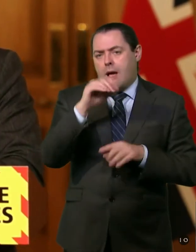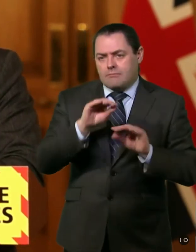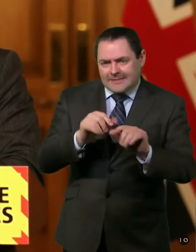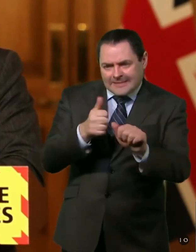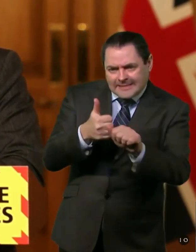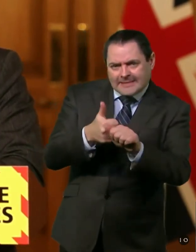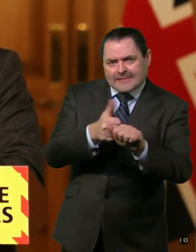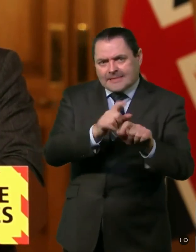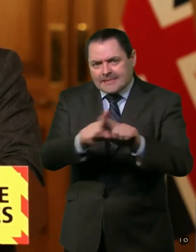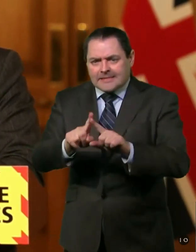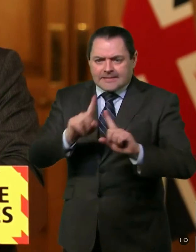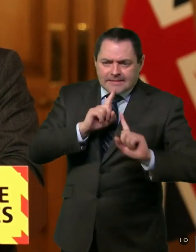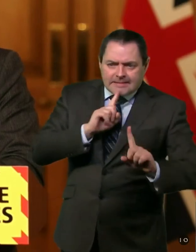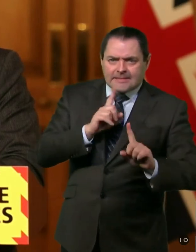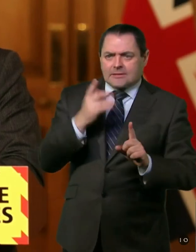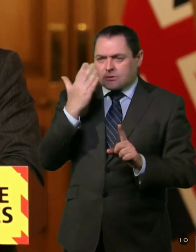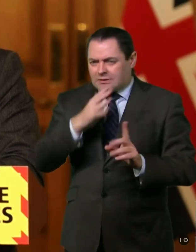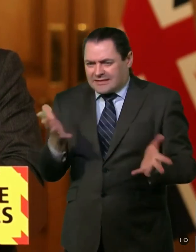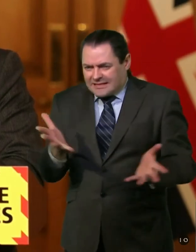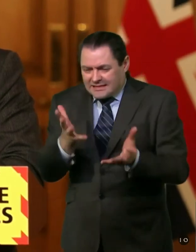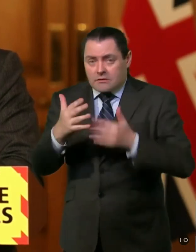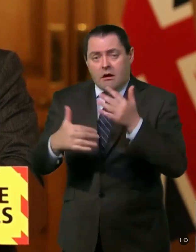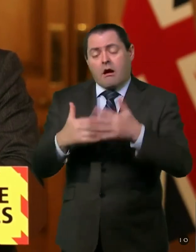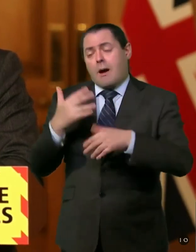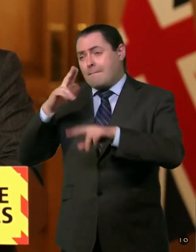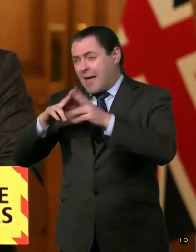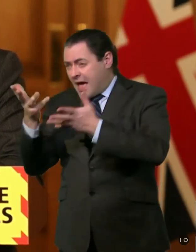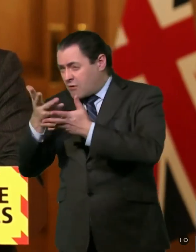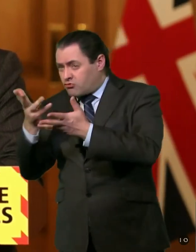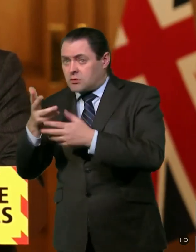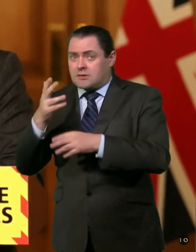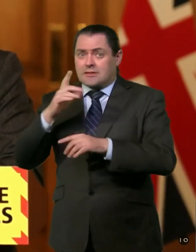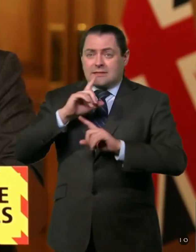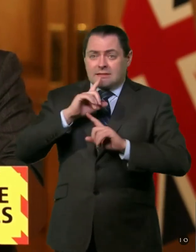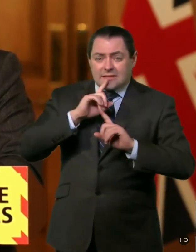schools to develop a long-term plan to make sure